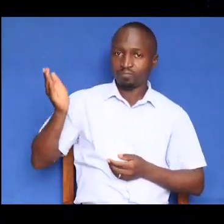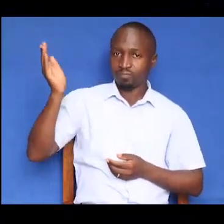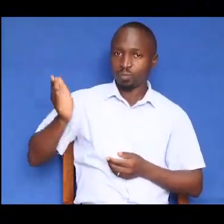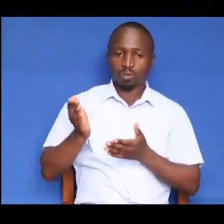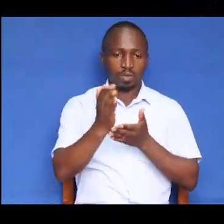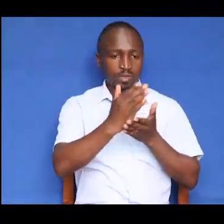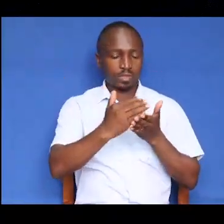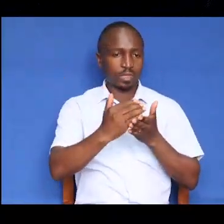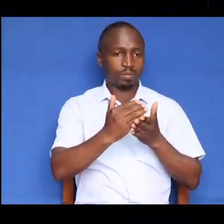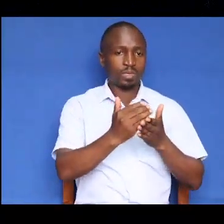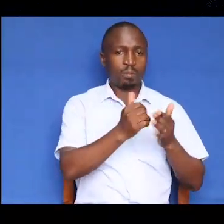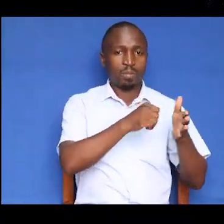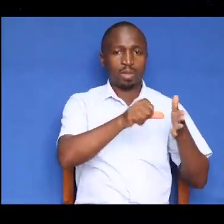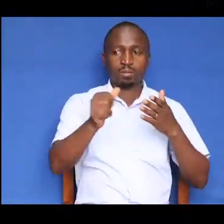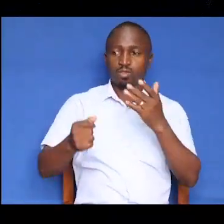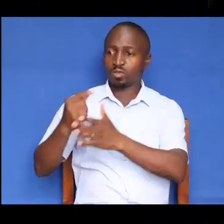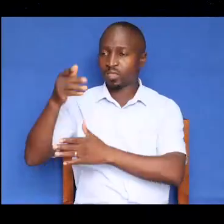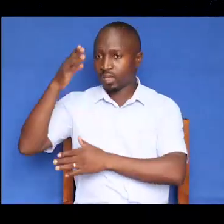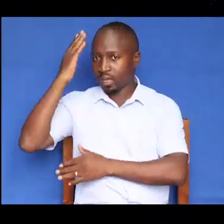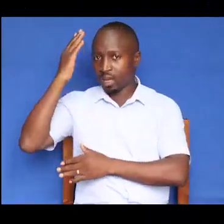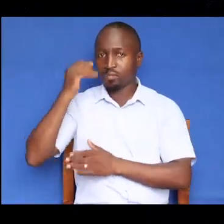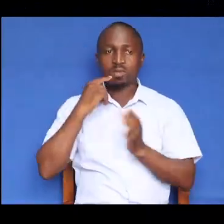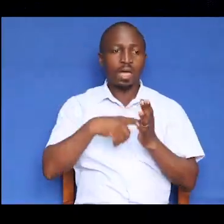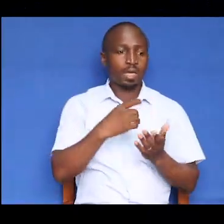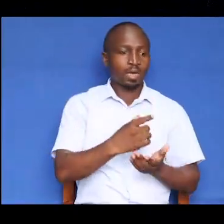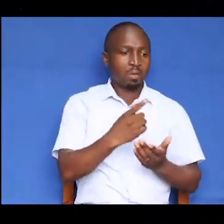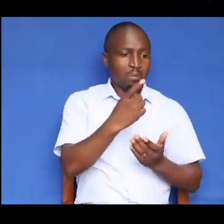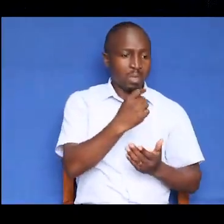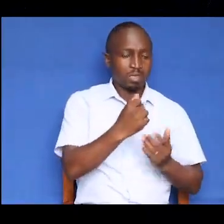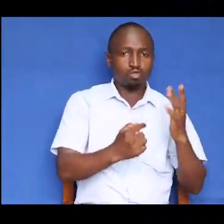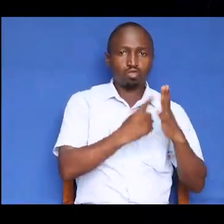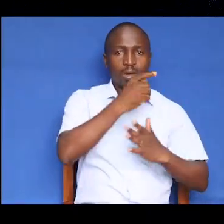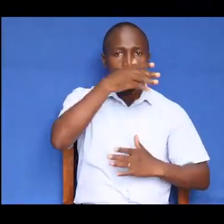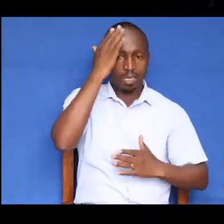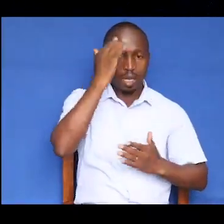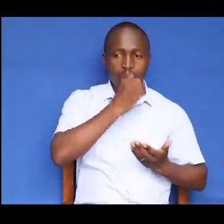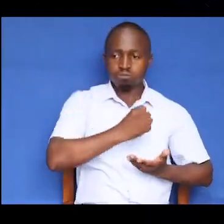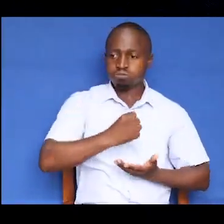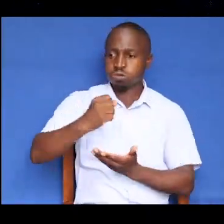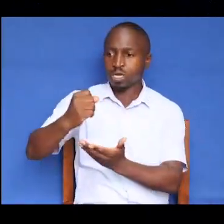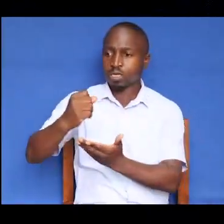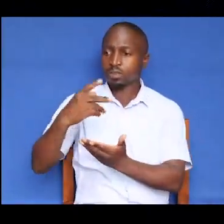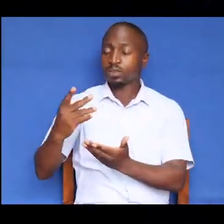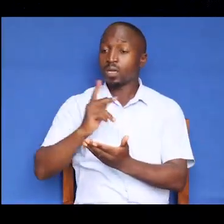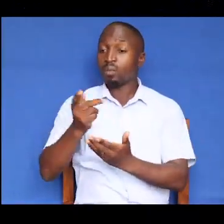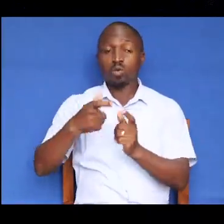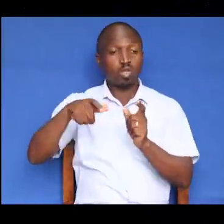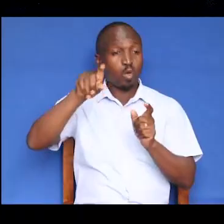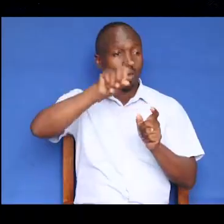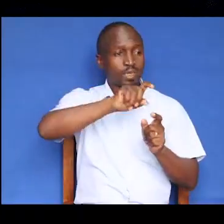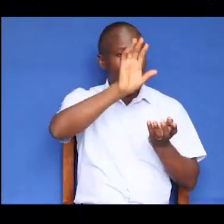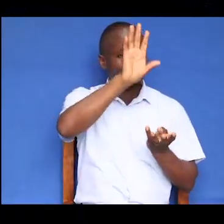part of transfer payment. So transfer payment is a fund from government. So when we add it, we make double count of